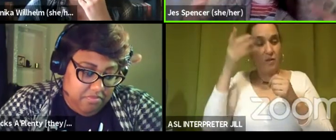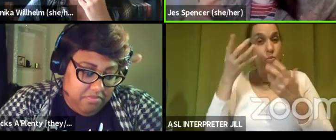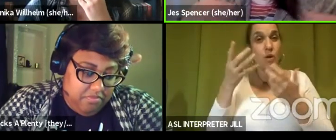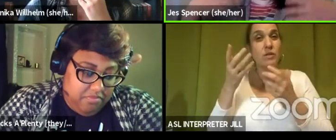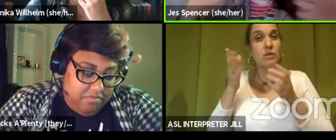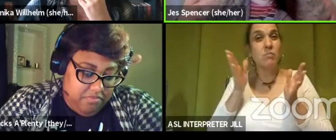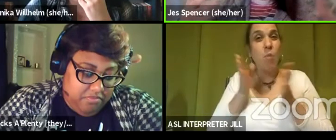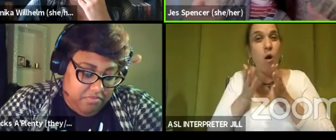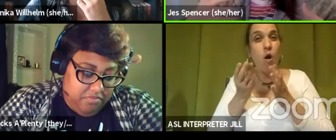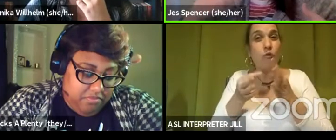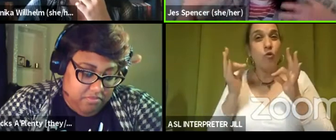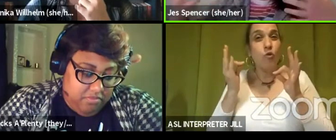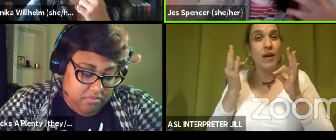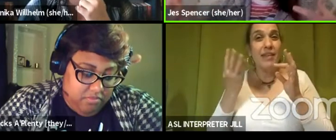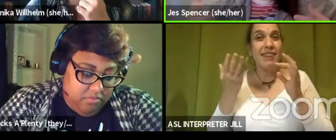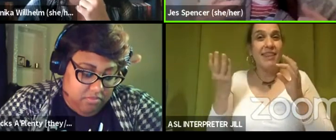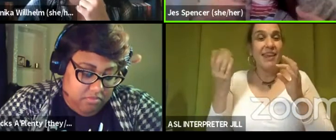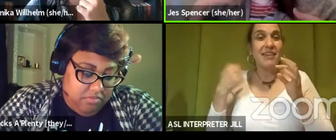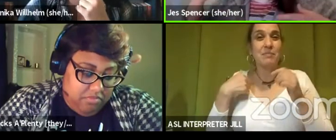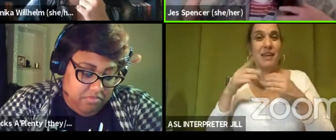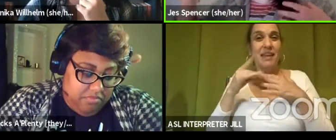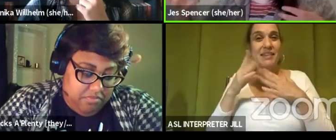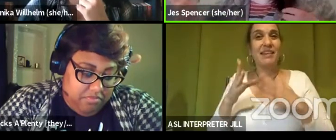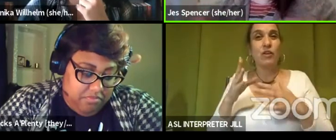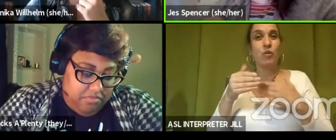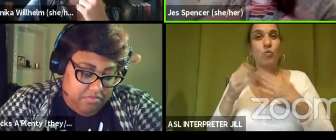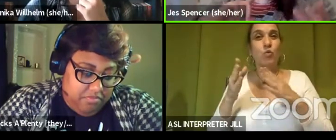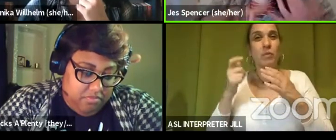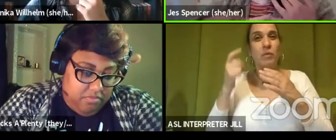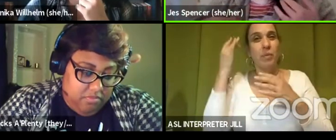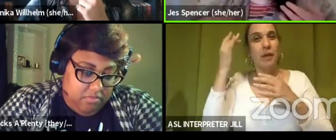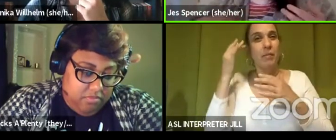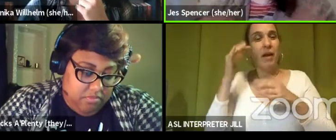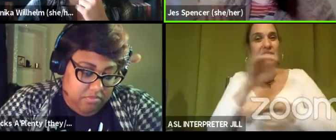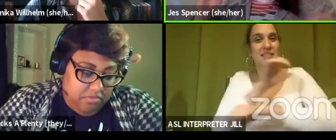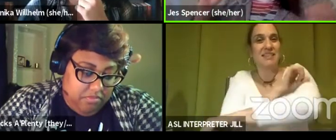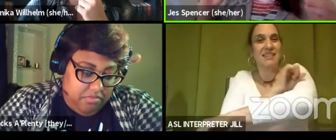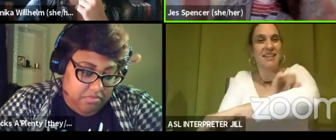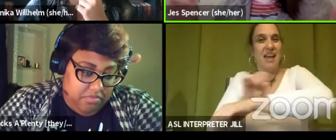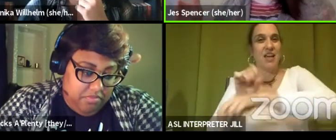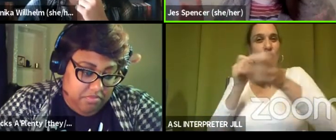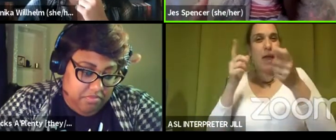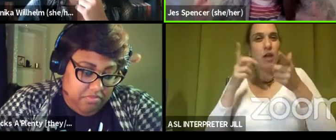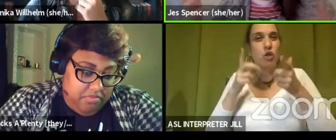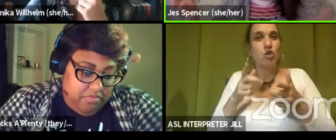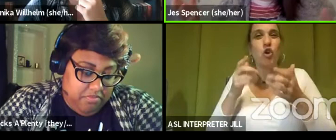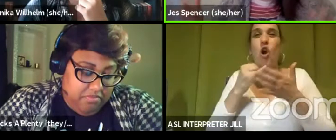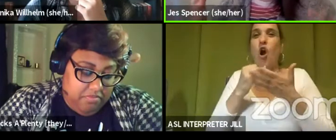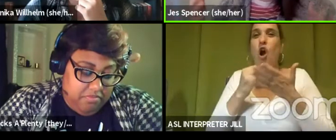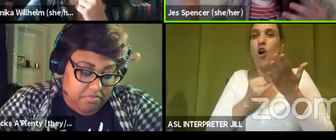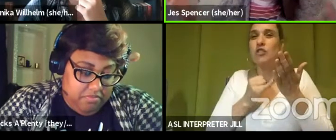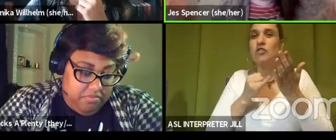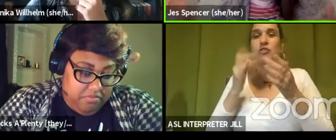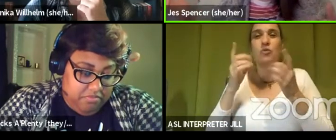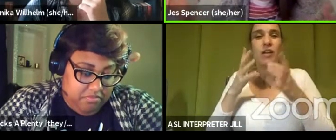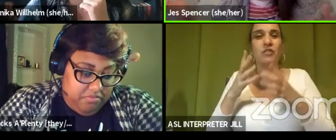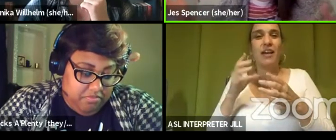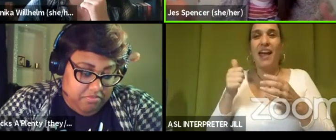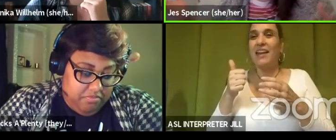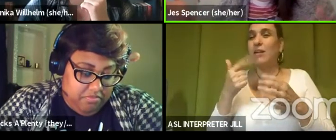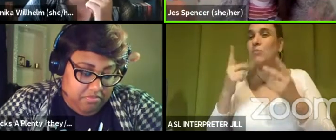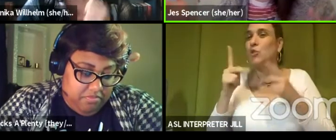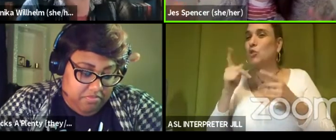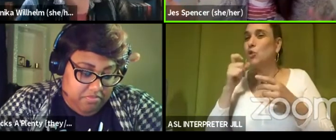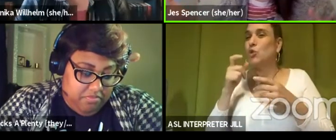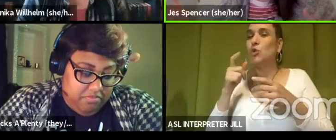of a room that I should be considering as a stage manager, as a director, as an arts administrator, as anybody who cares about the other caregivers